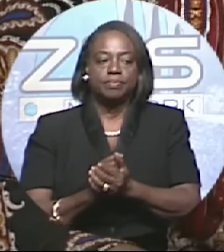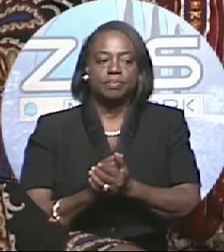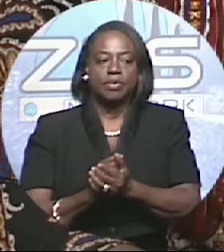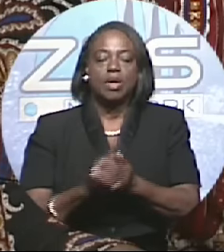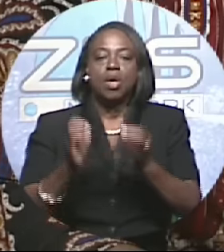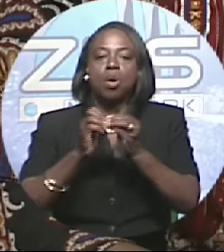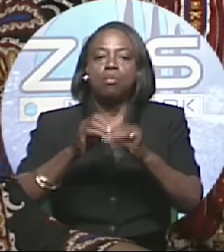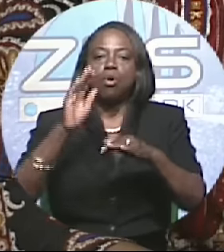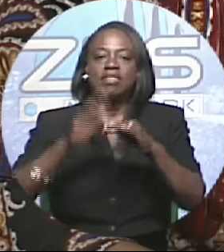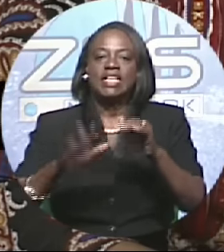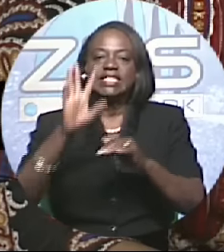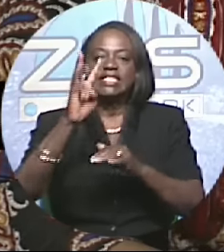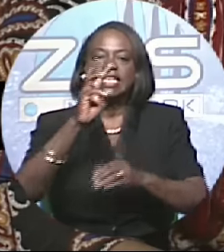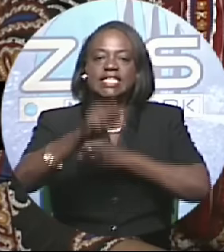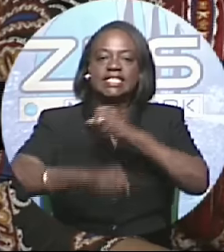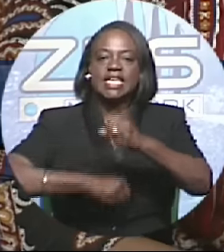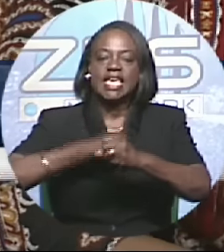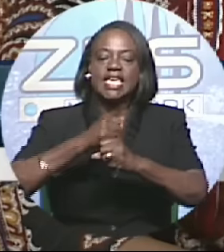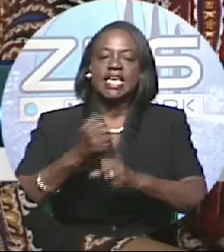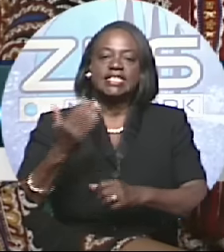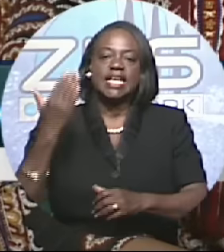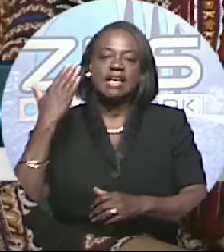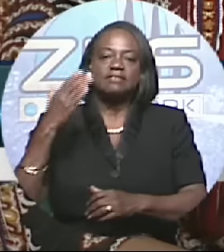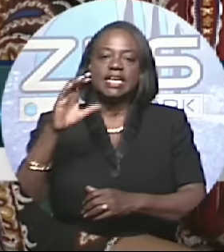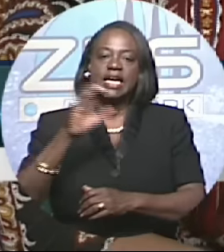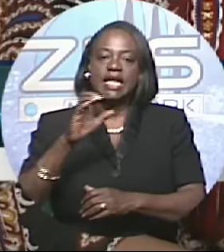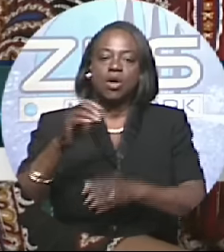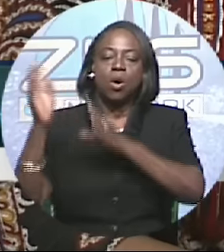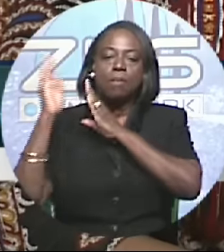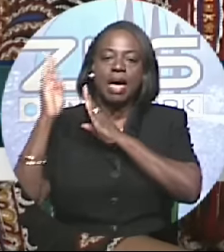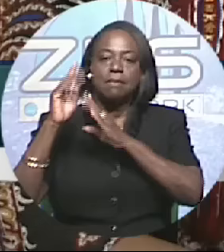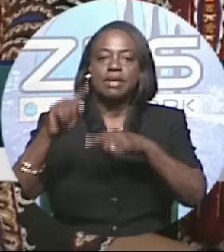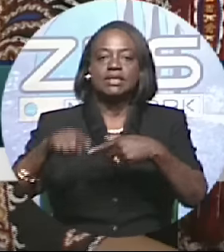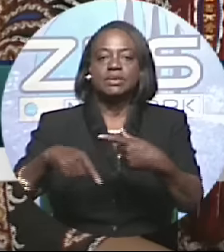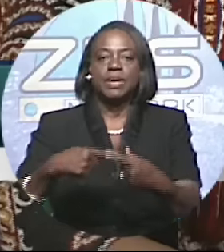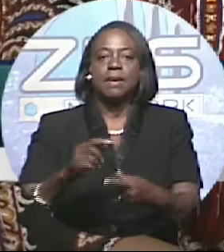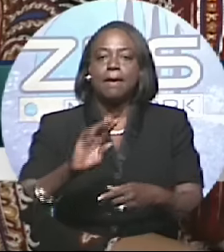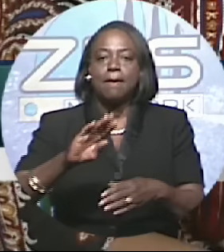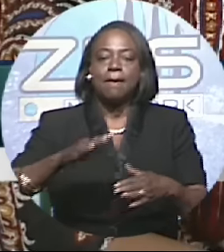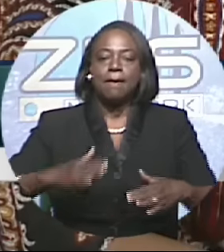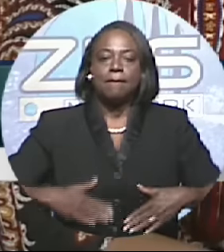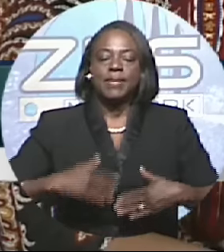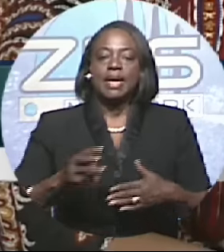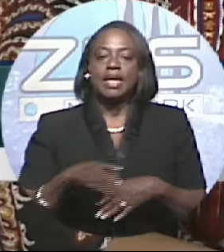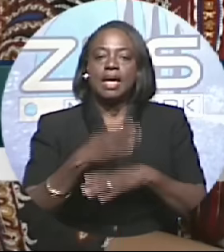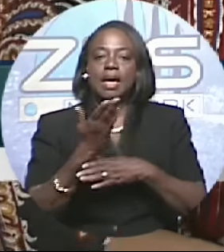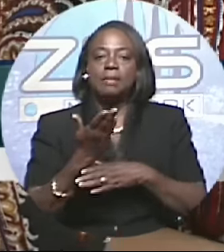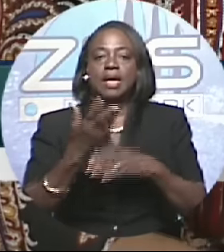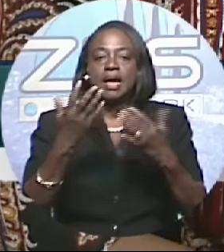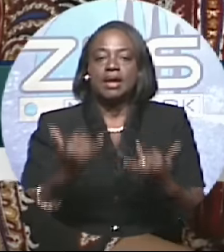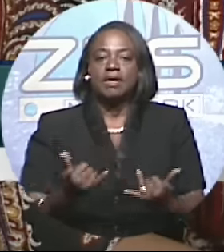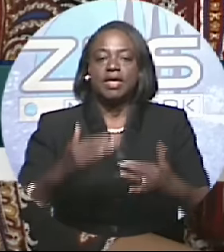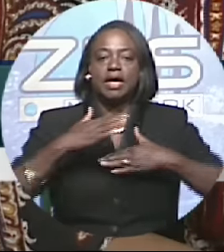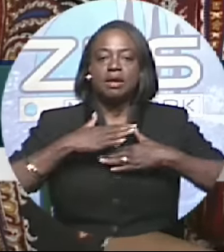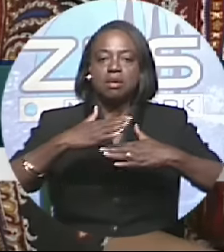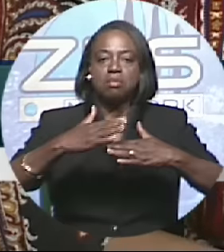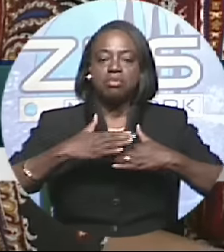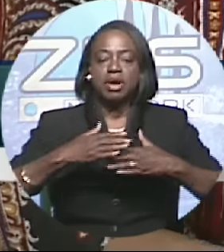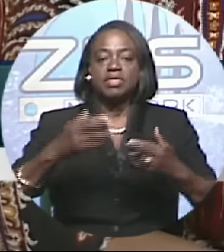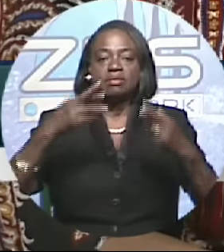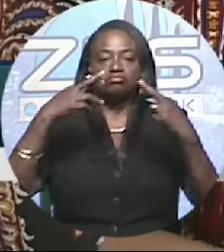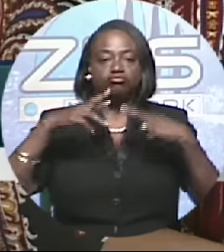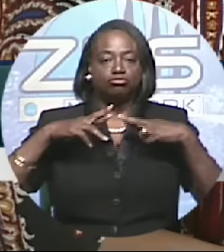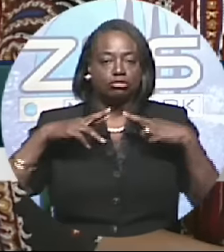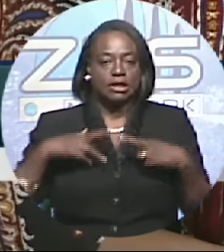More than 6 years after CLECO Bahamas went belly up, policy holders can breathe a sigh of relief. For years, there seemed